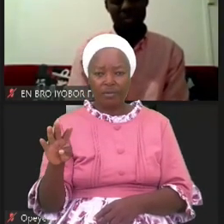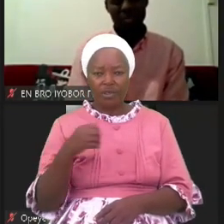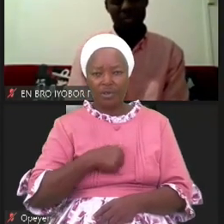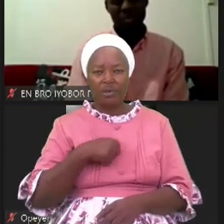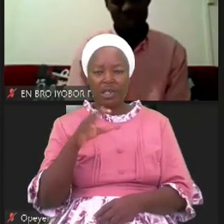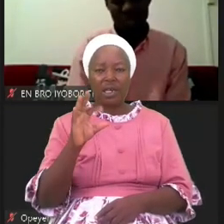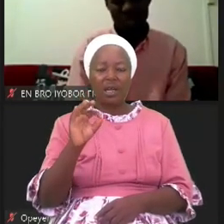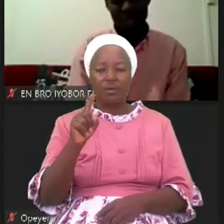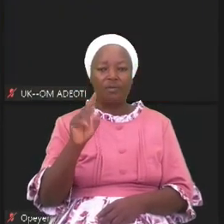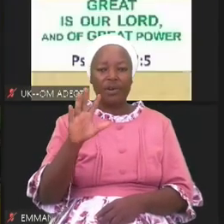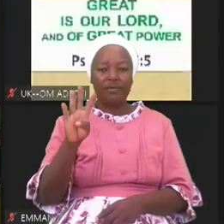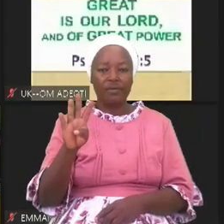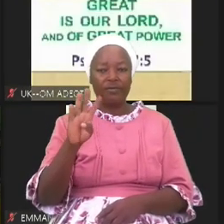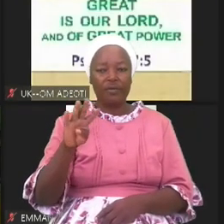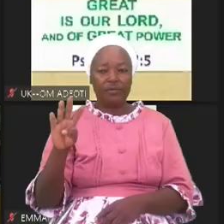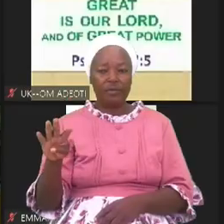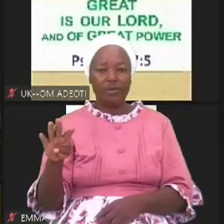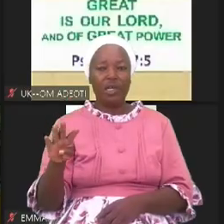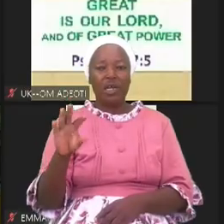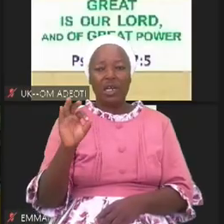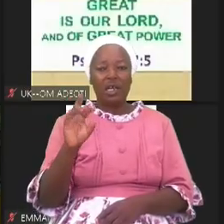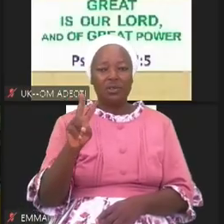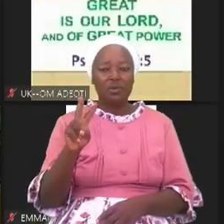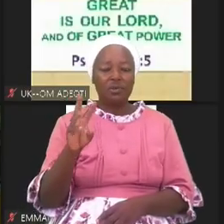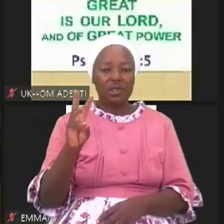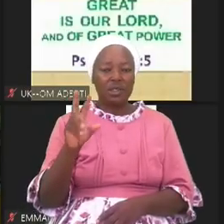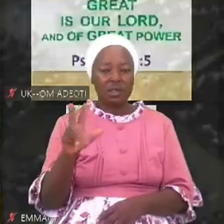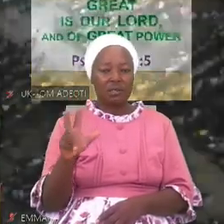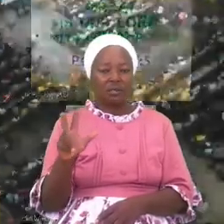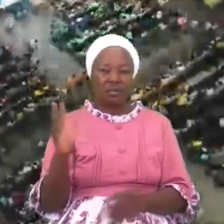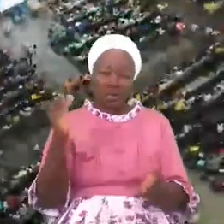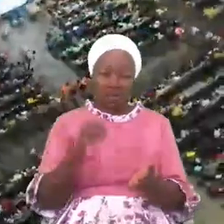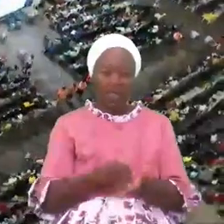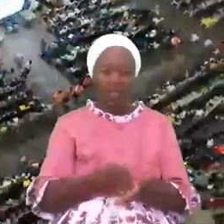+234 9154 449263. Let me go over it again.